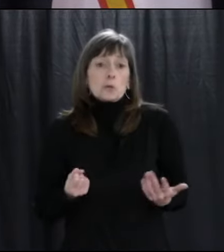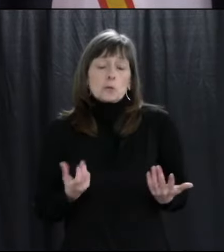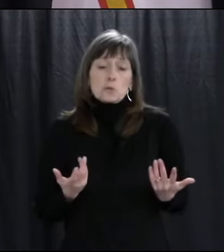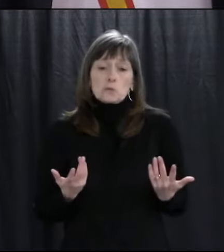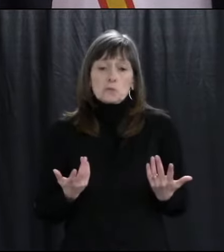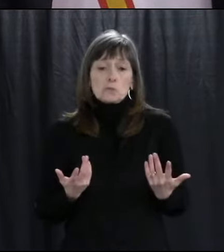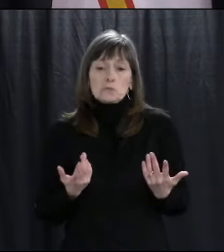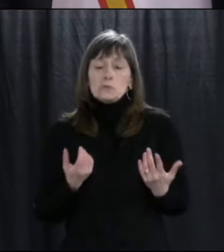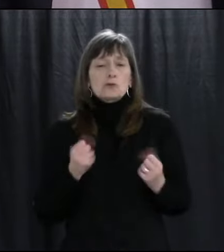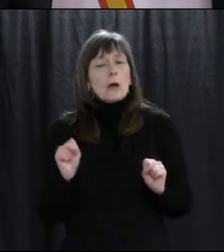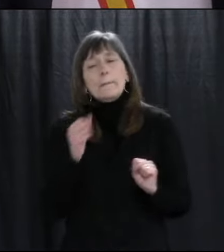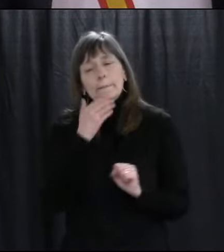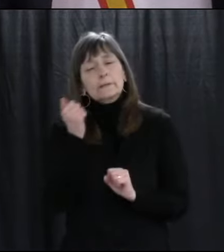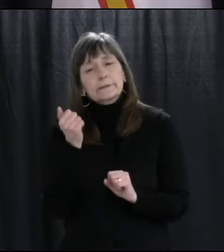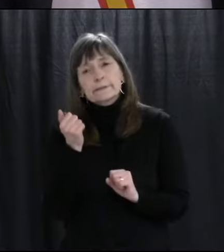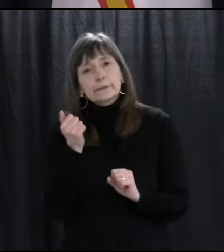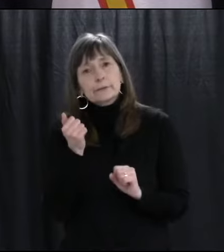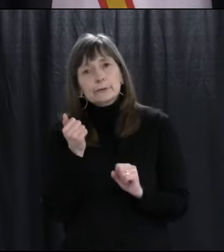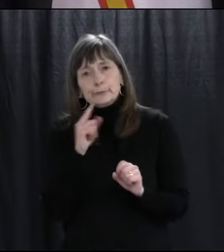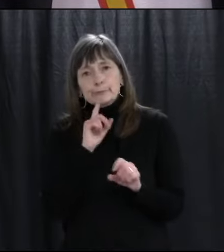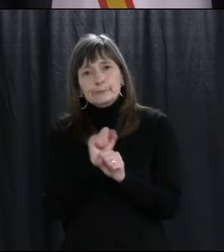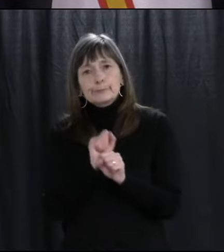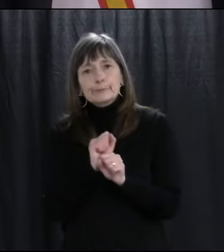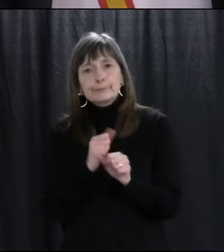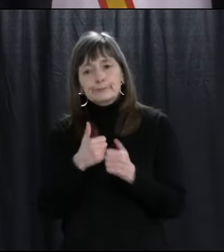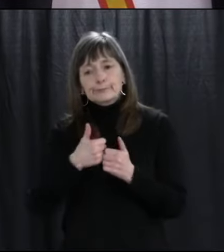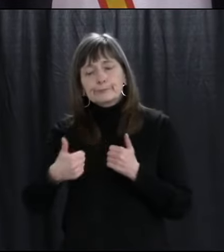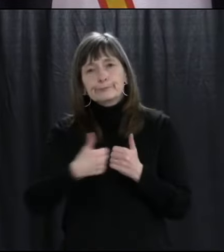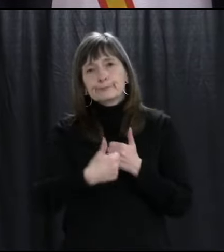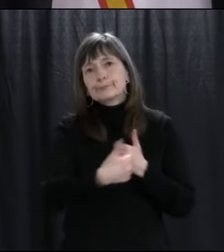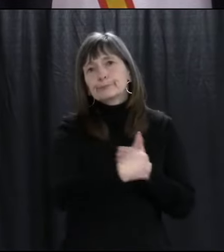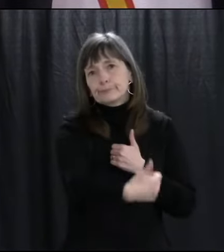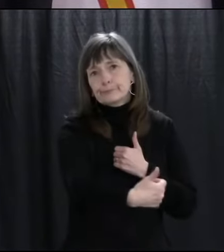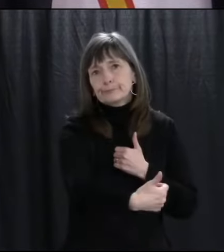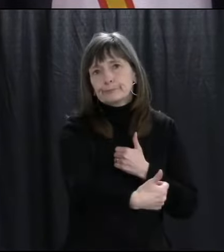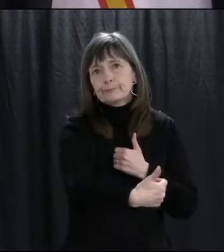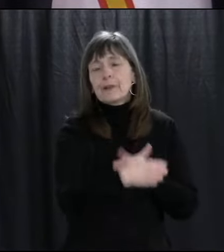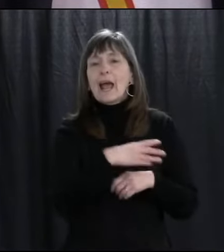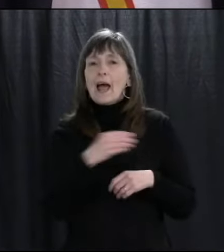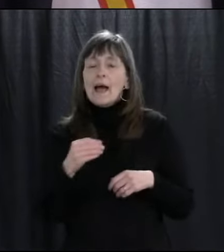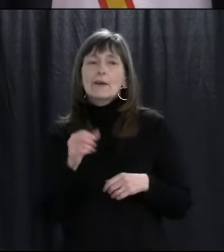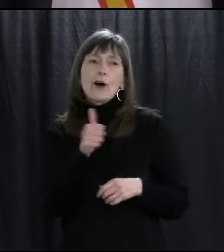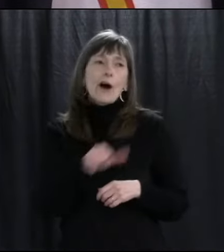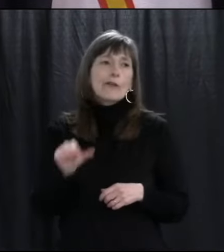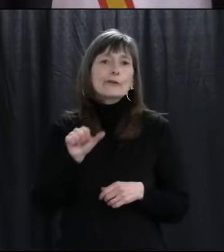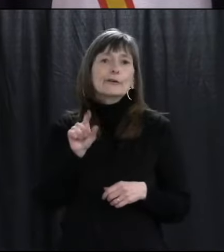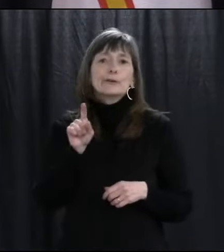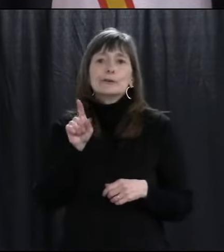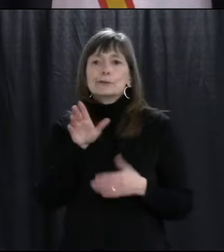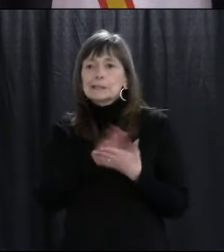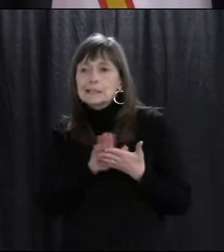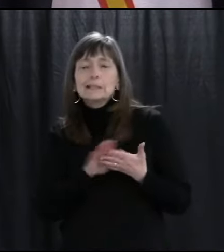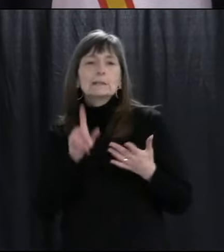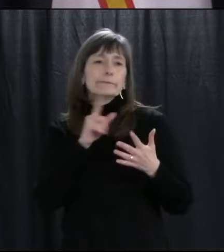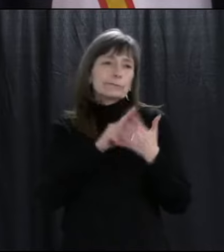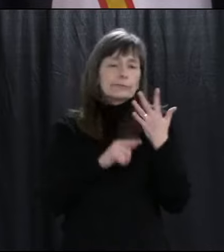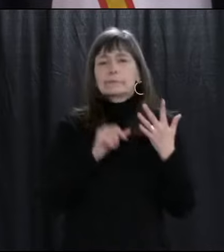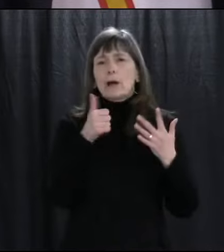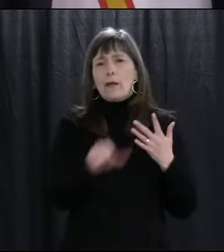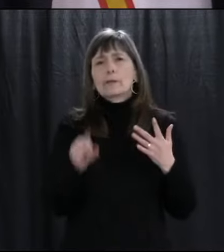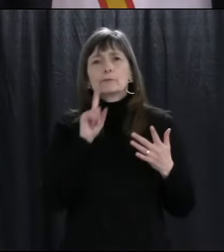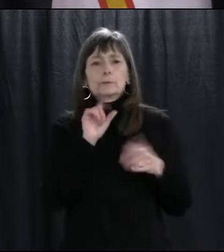possible, we would want employers to try to reduce social distancing or put measures in place to improve social distancing, sorry.